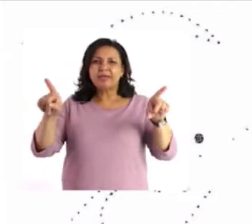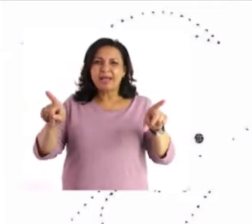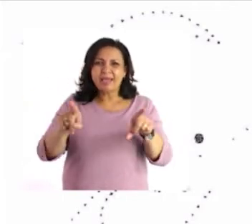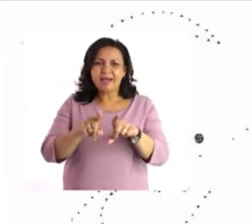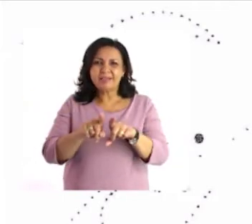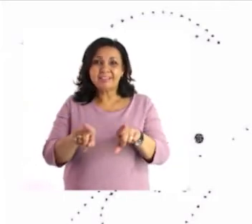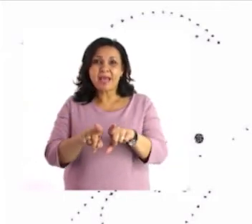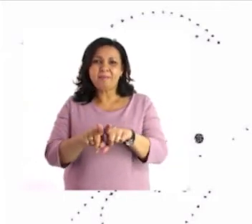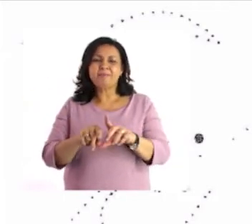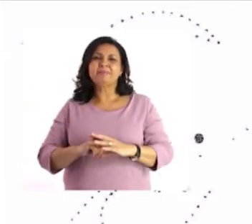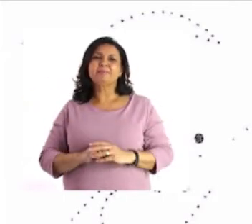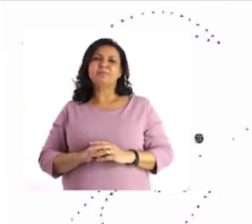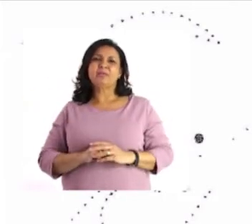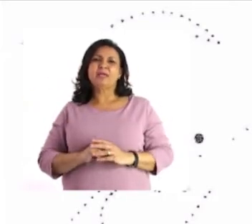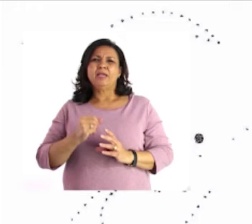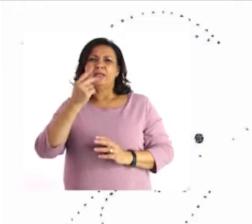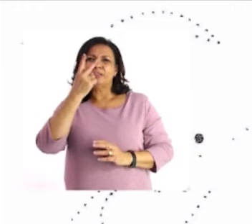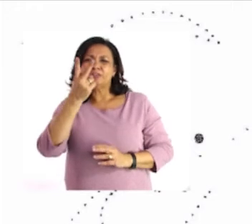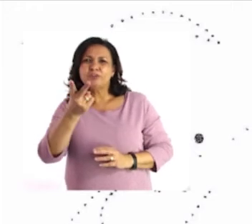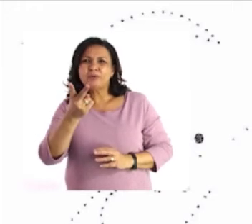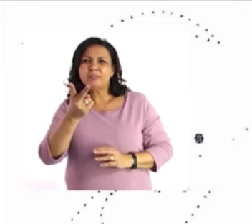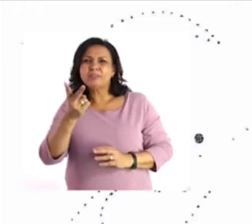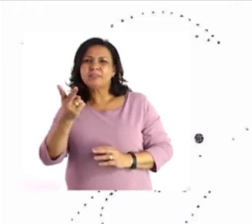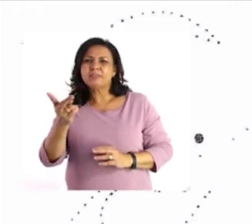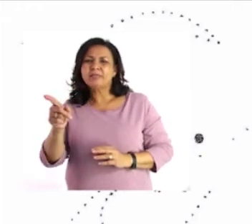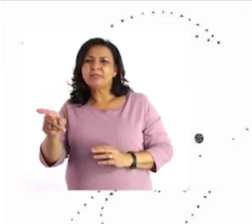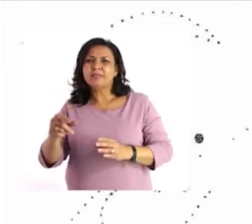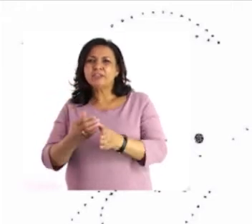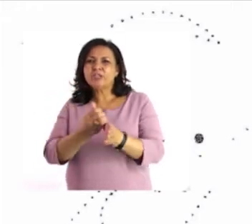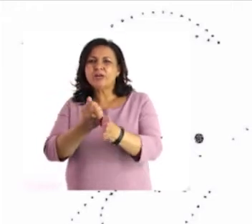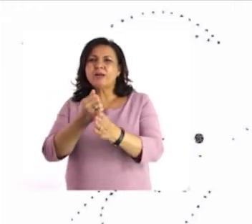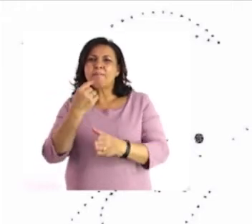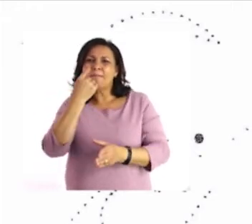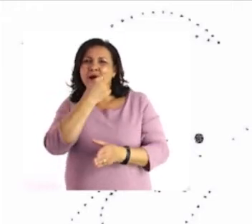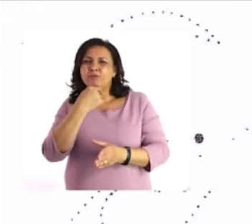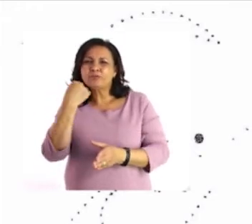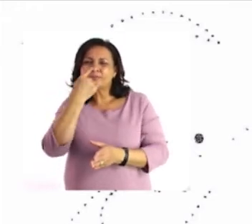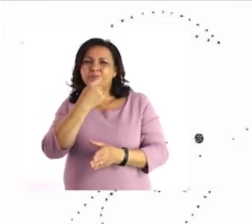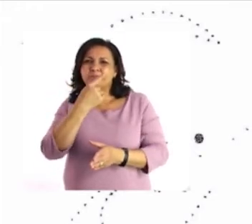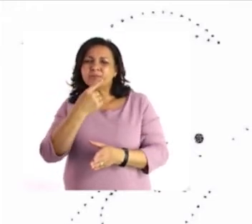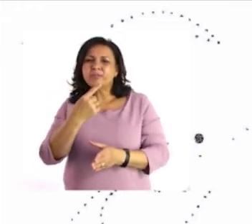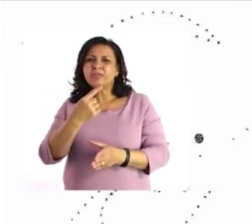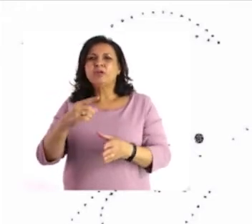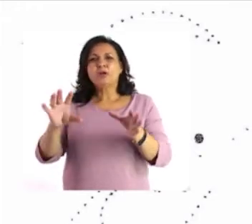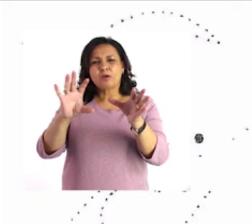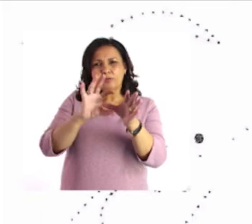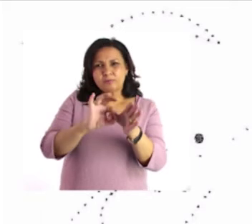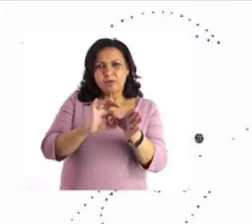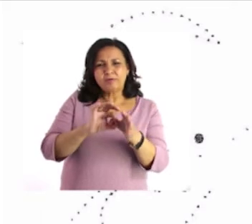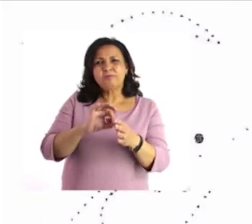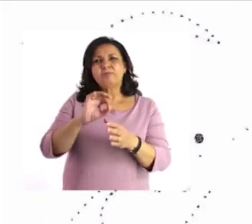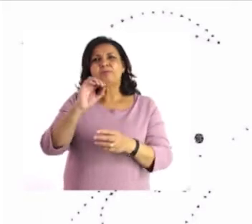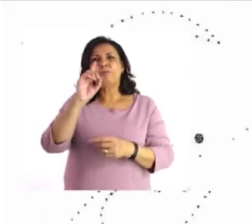now let's look at the shark's mouth. Join those numbers from number 1